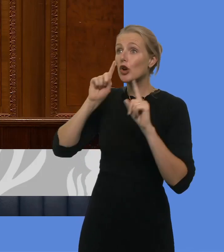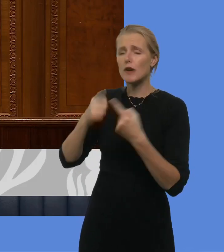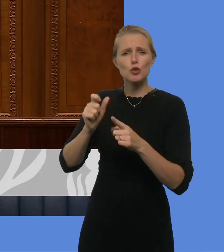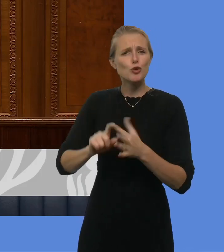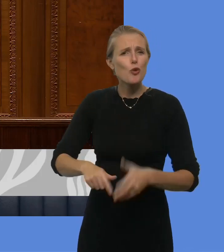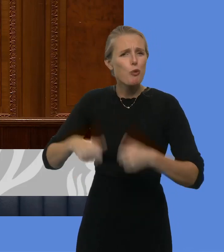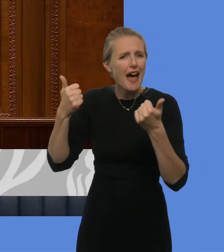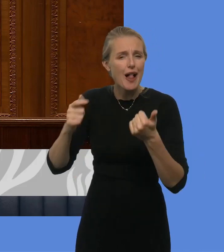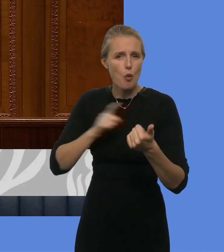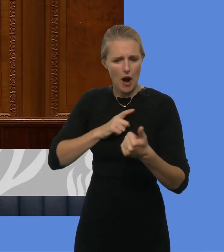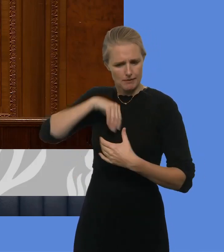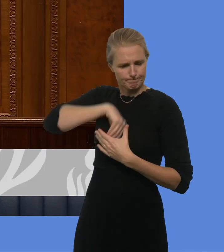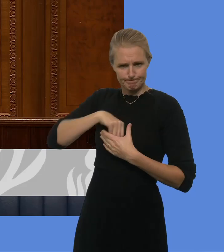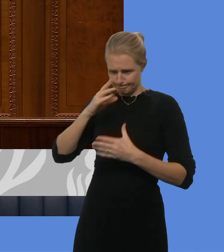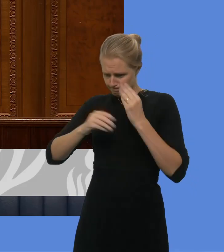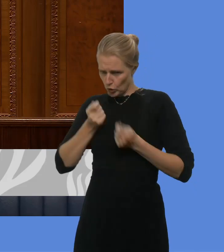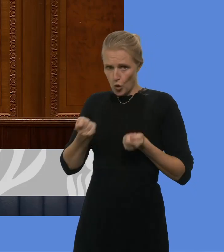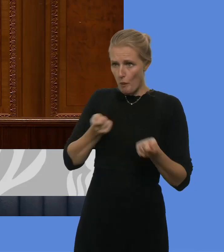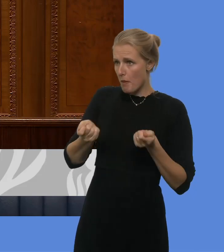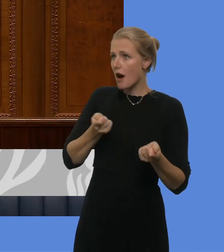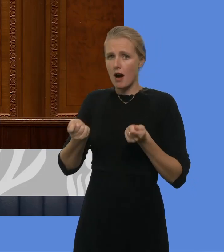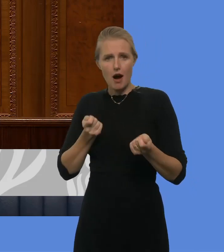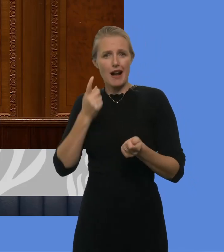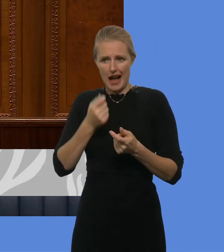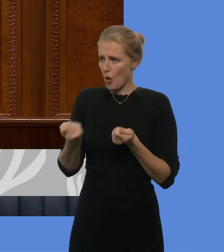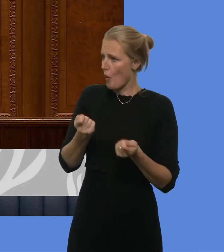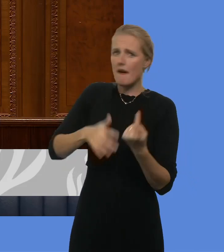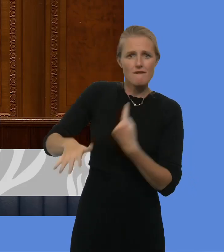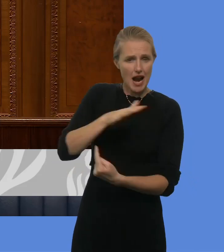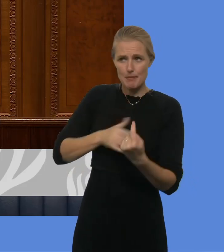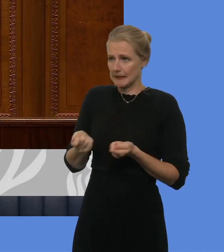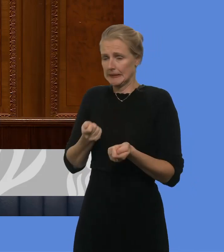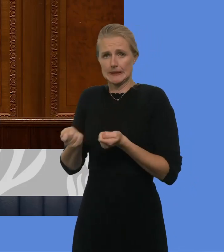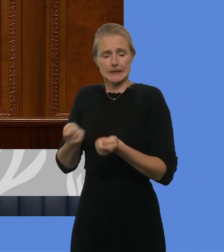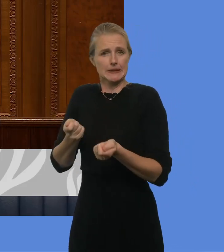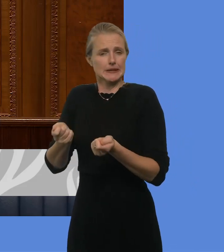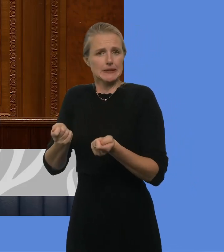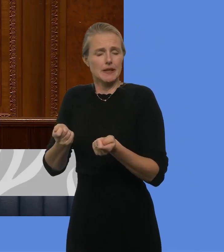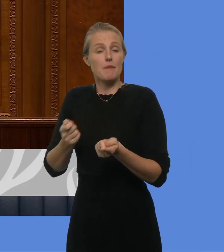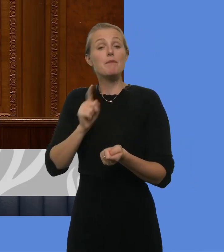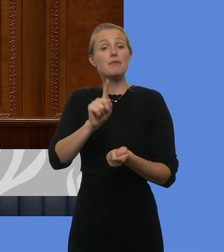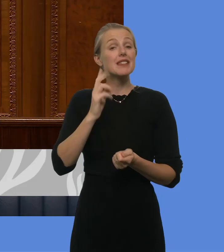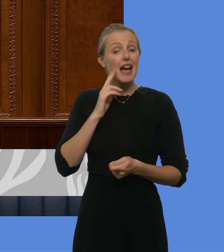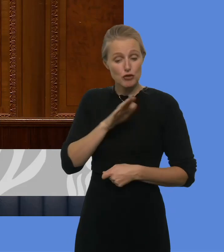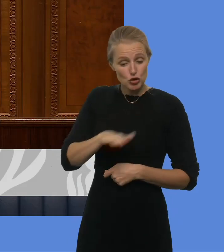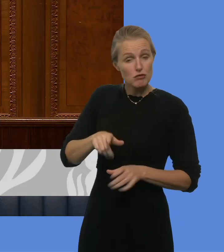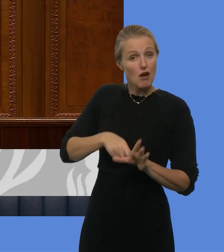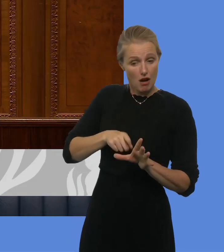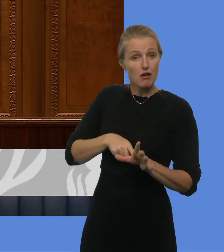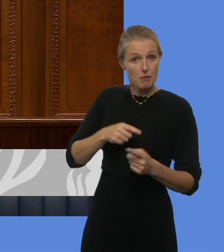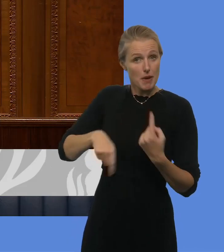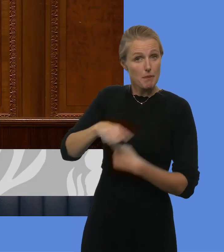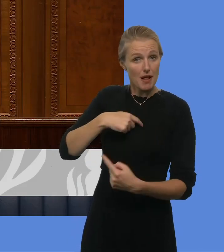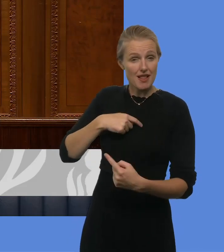because they have developed the coping strategies and they are able to deal with their environment. The best educational outcomes for deaf children and young people will